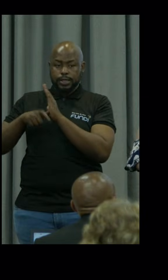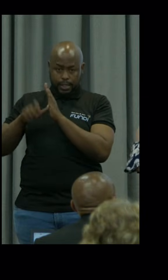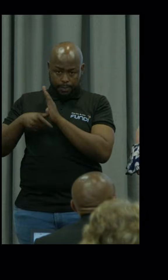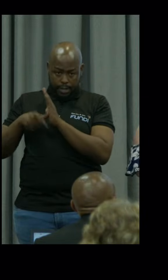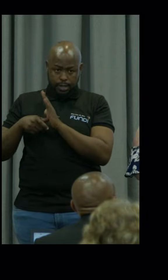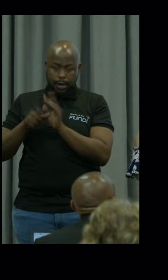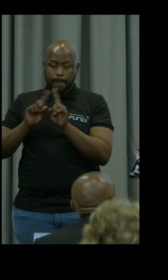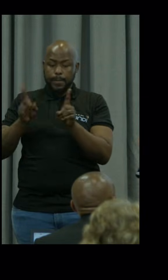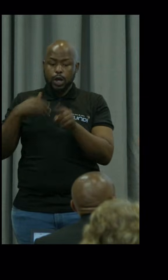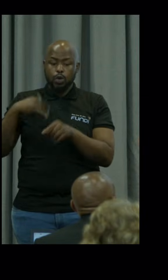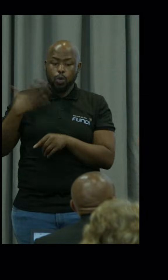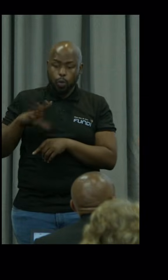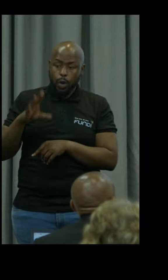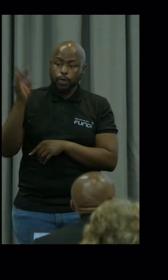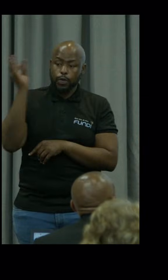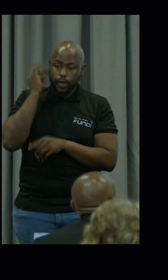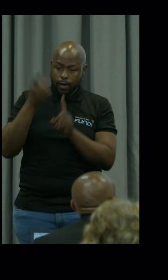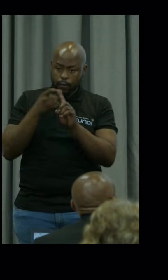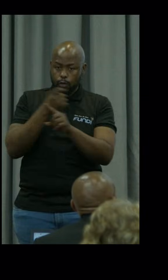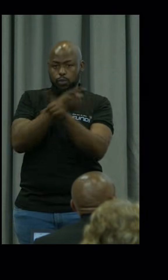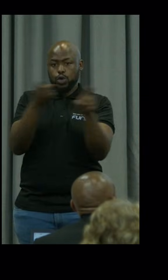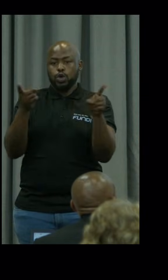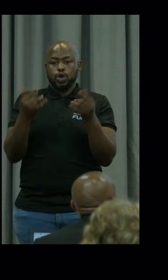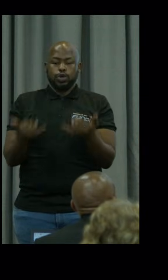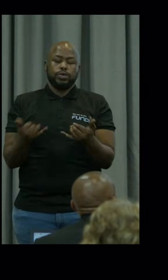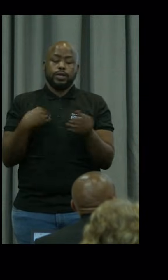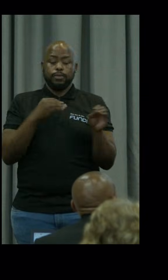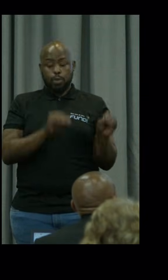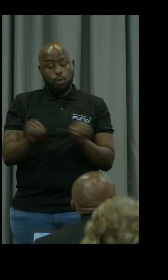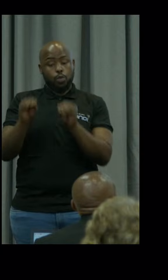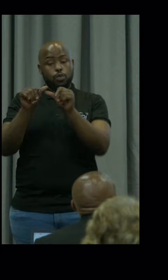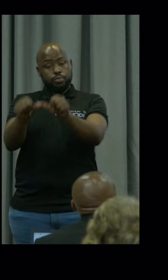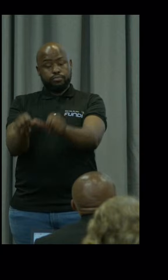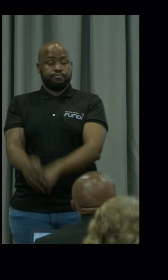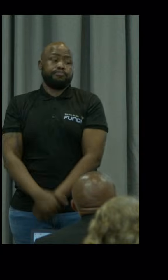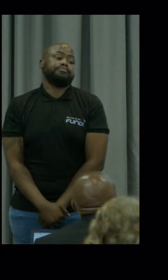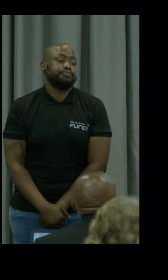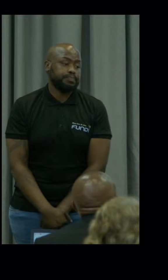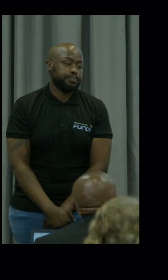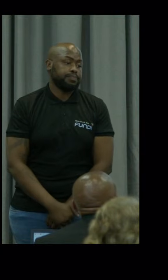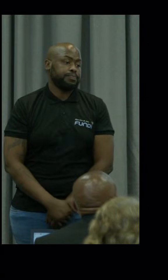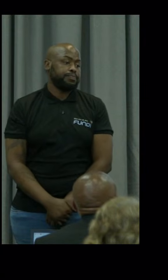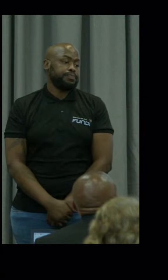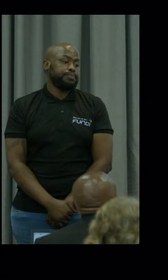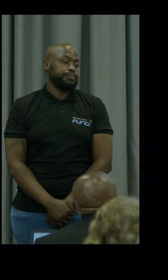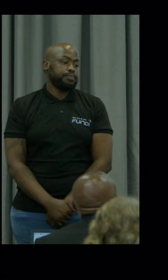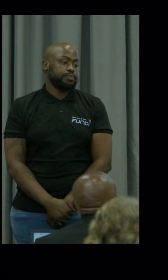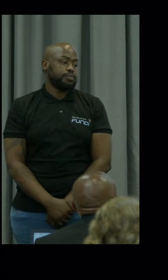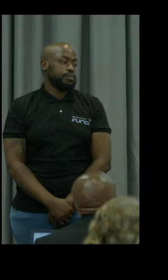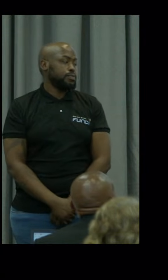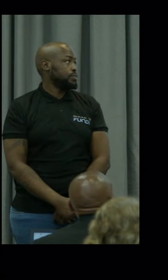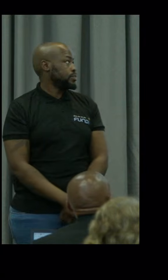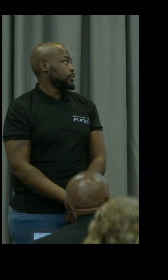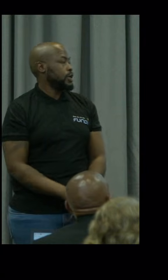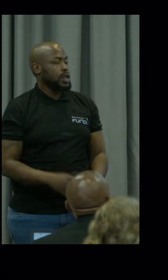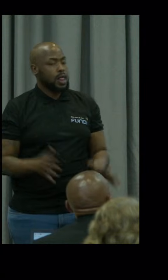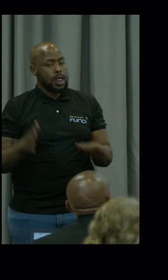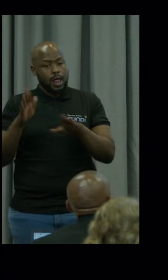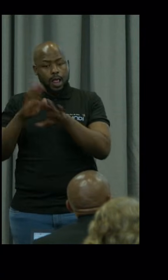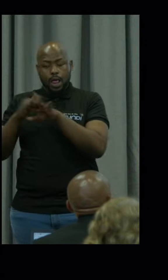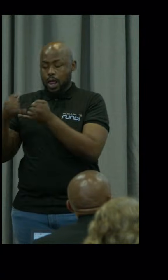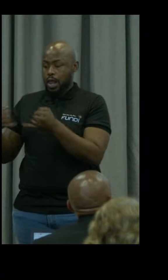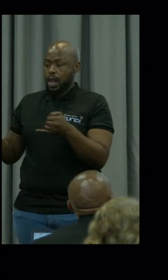we would like to hear from you today. Moving on to the next slide. Alignment of